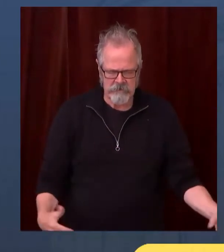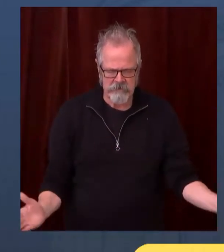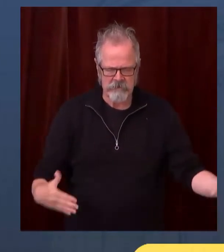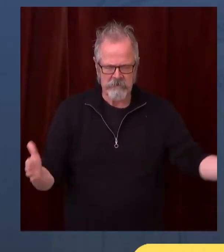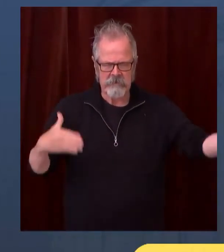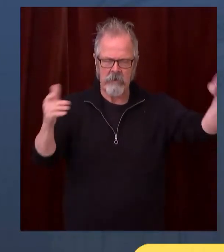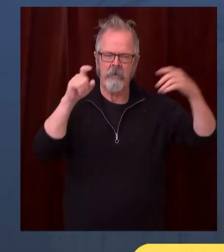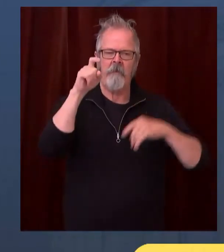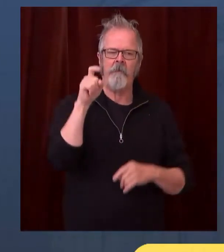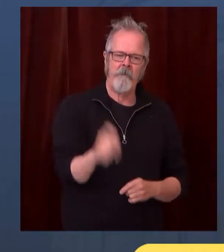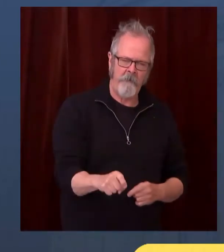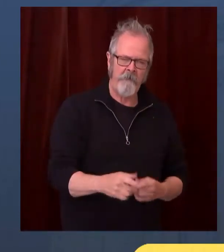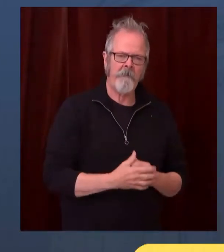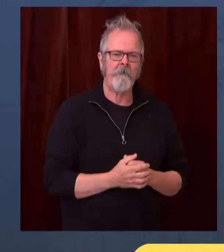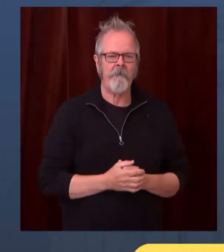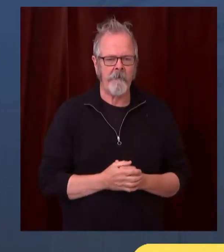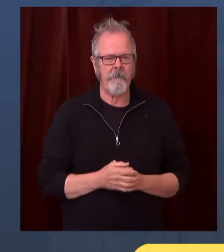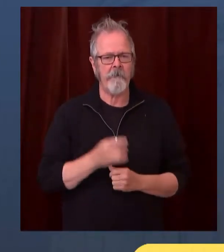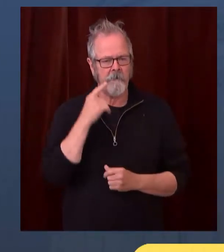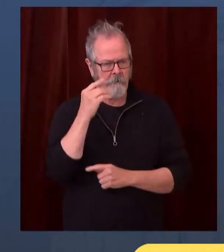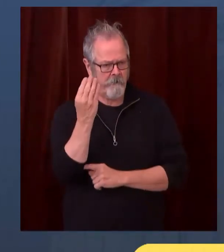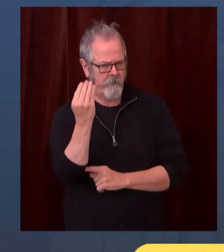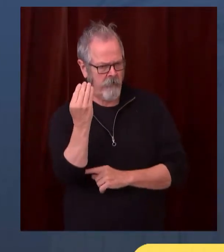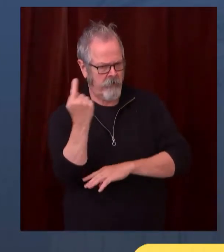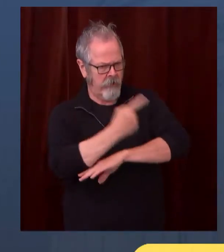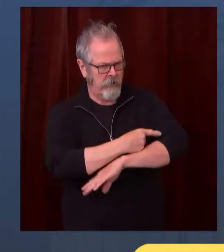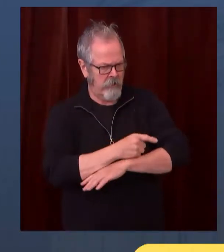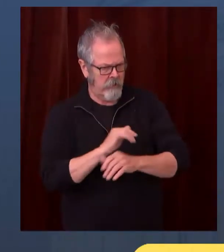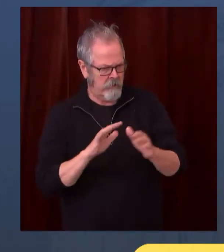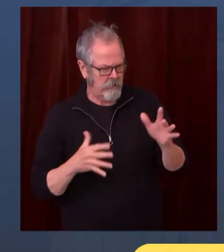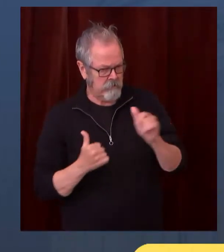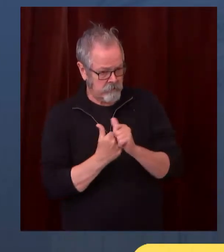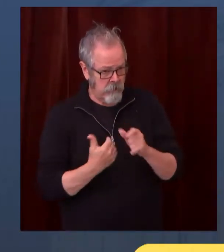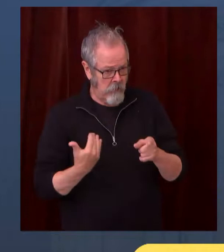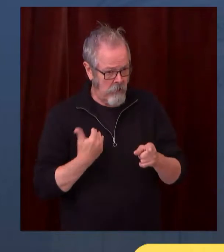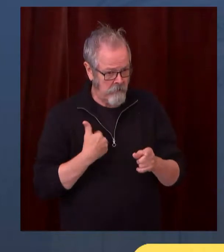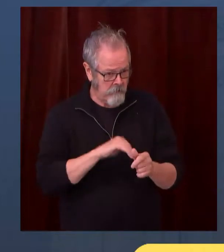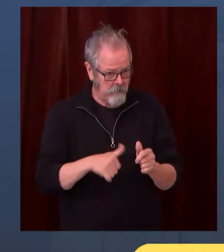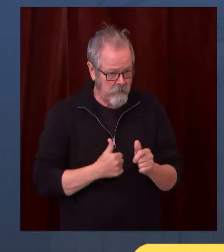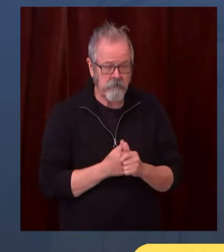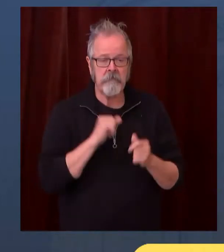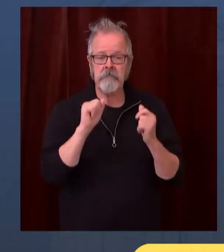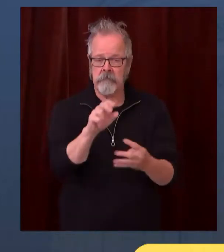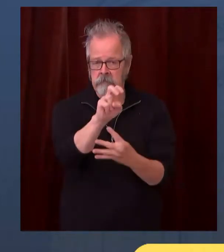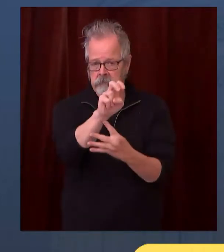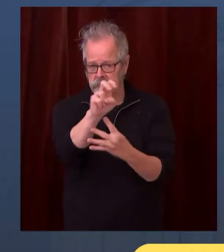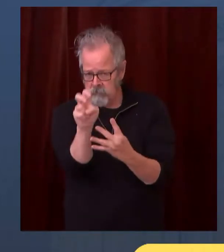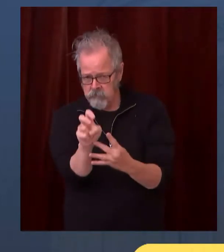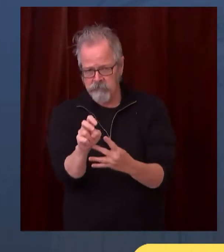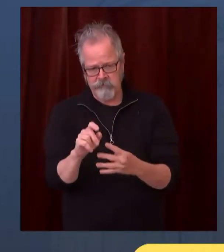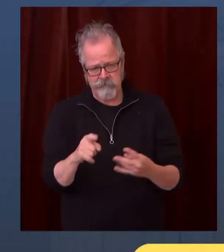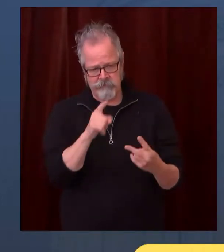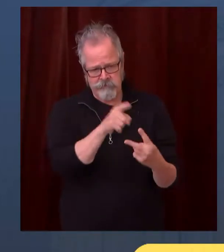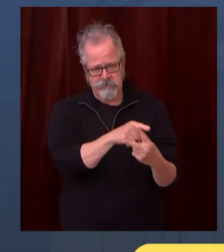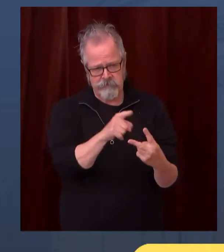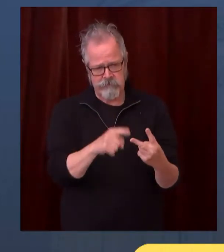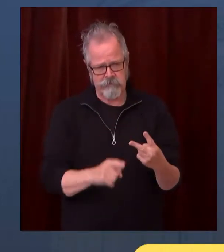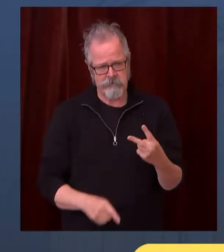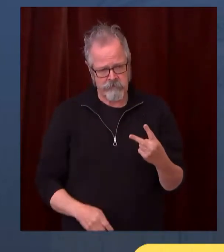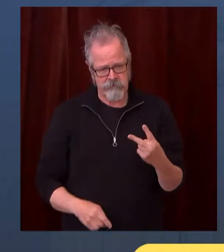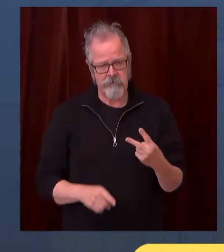of residents and staff until this public health crisis is over. I'd like to just take a minute and